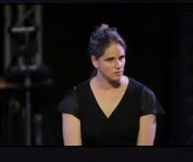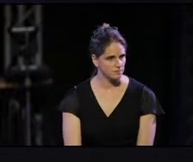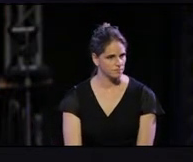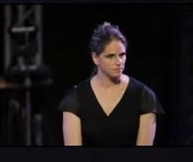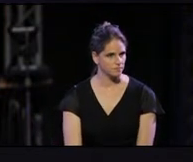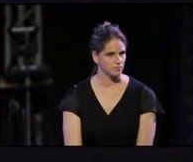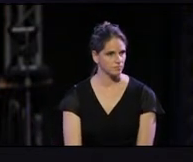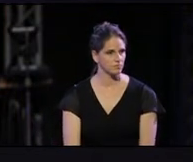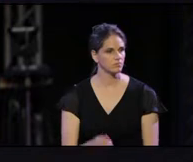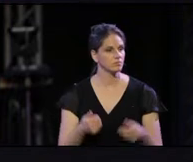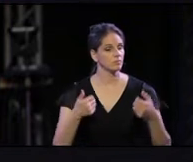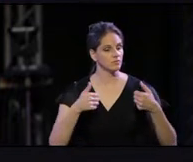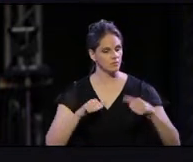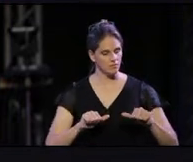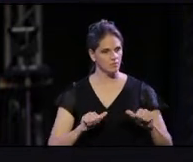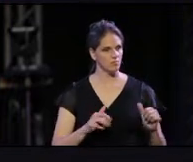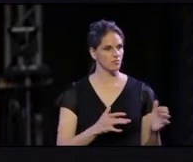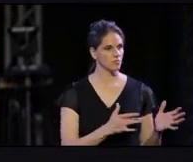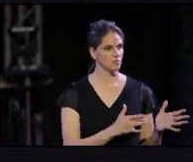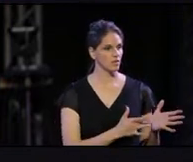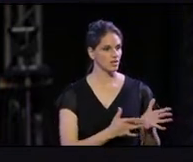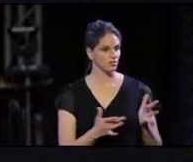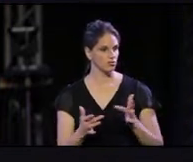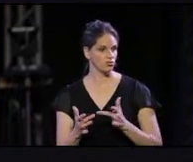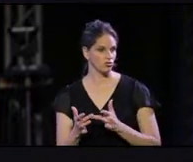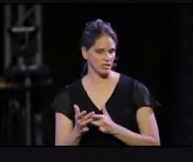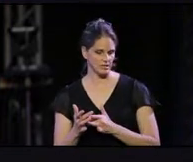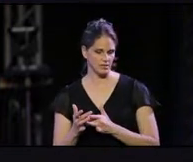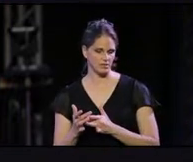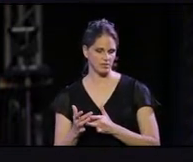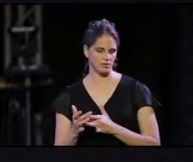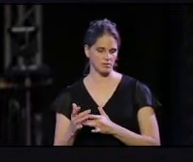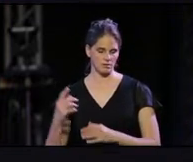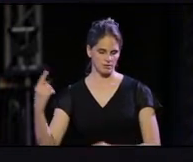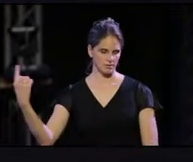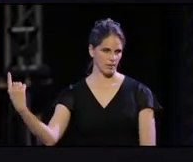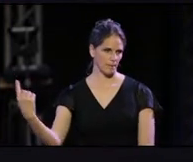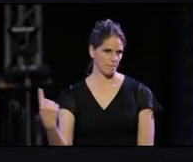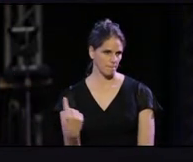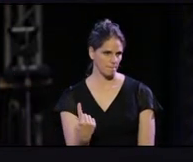And then Jesus steps back into the picture.